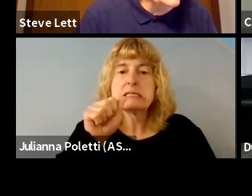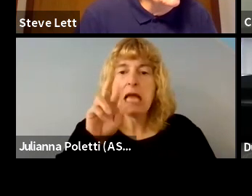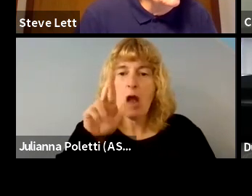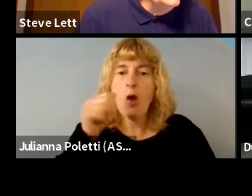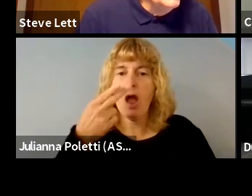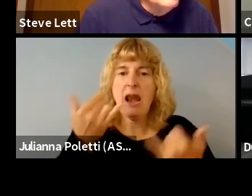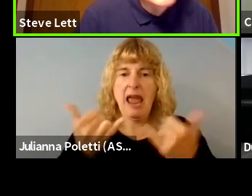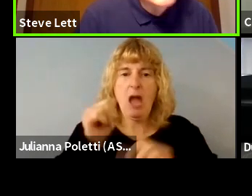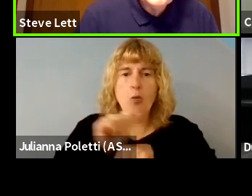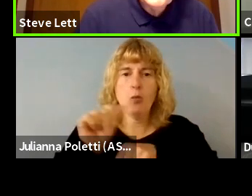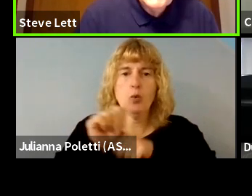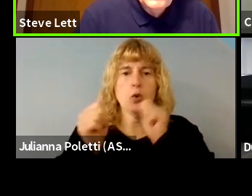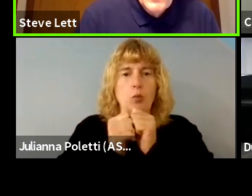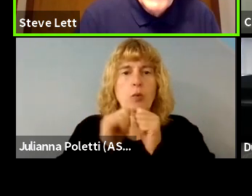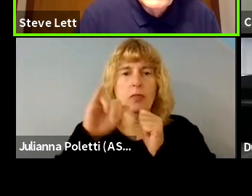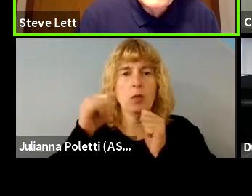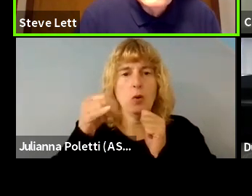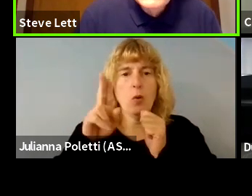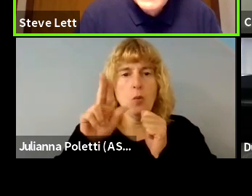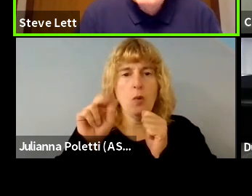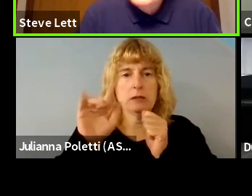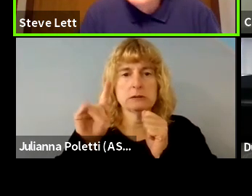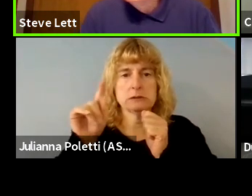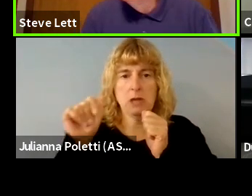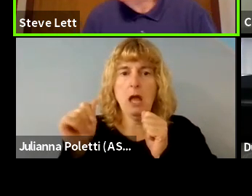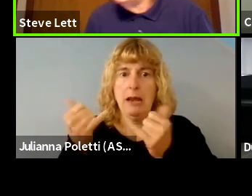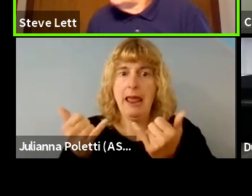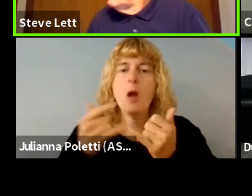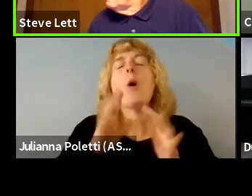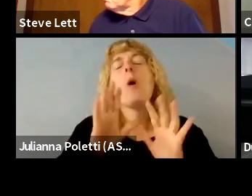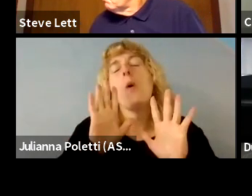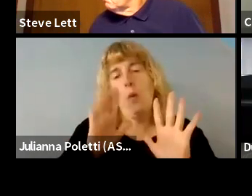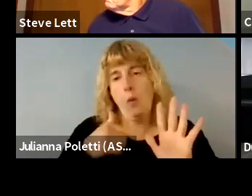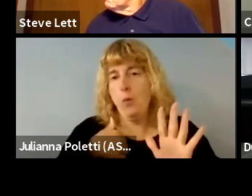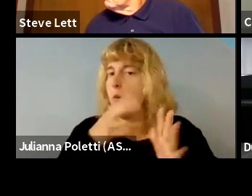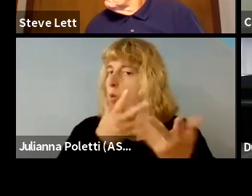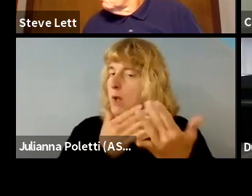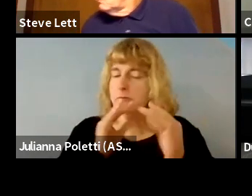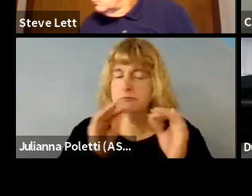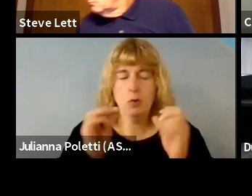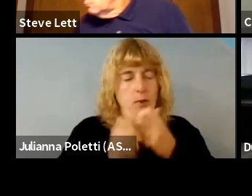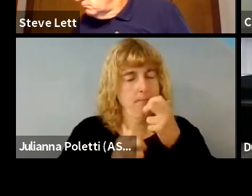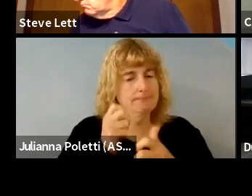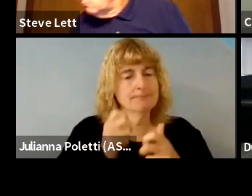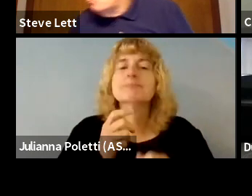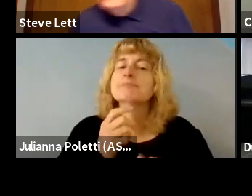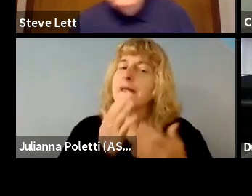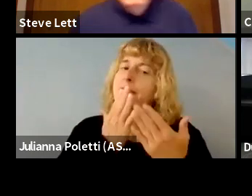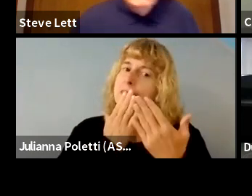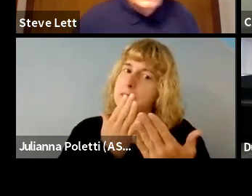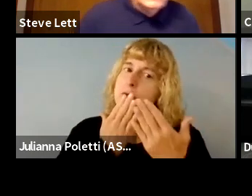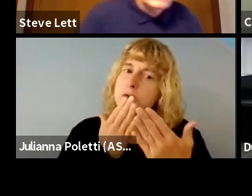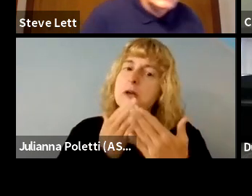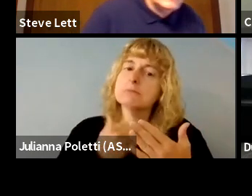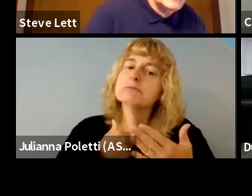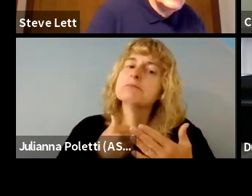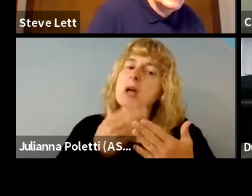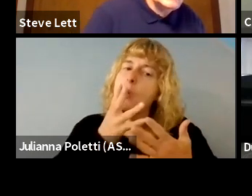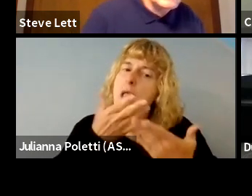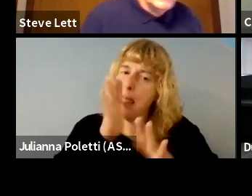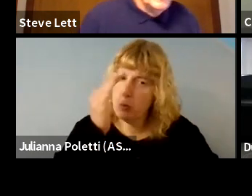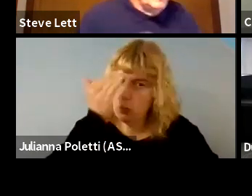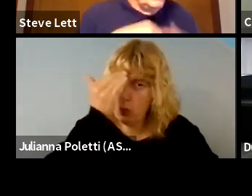right now. We will certainly wait. That is not. Yeah. Thank you very much. I'll be sure to let you know.